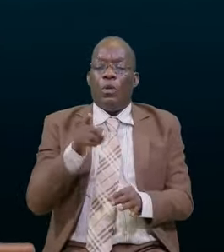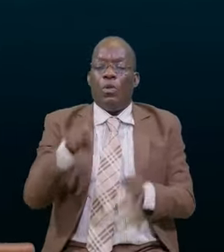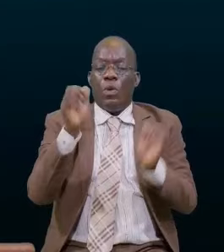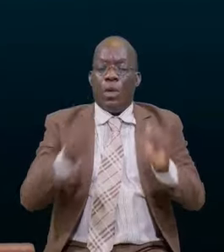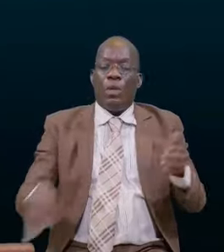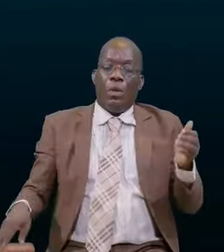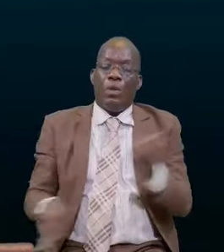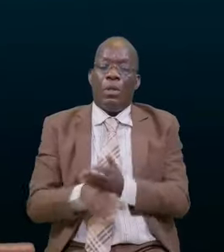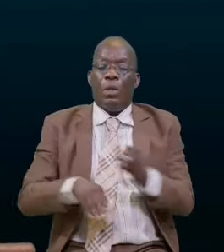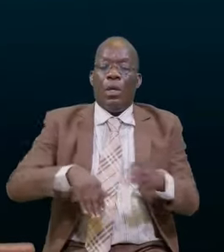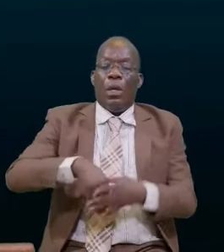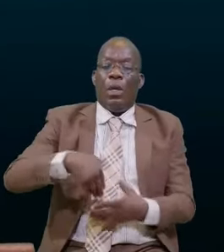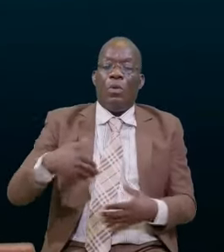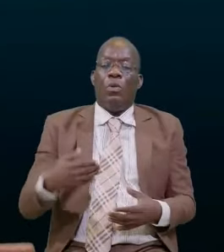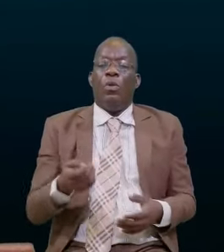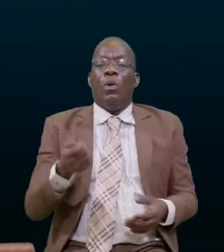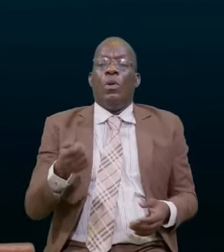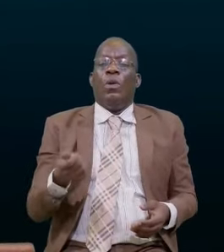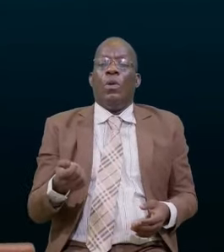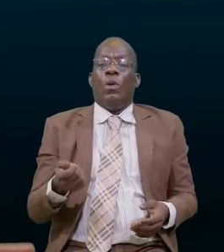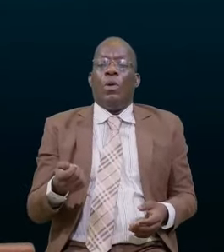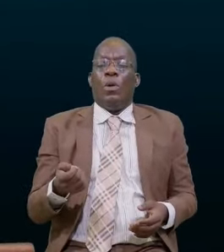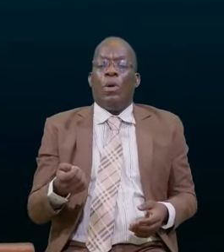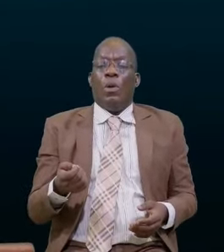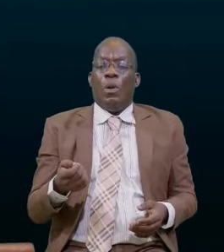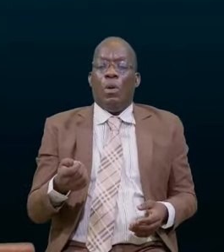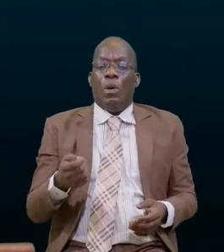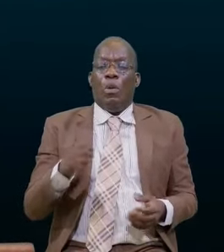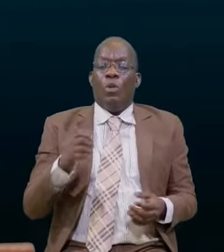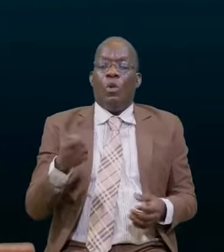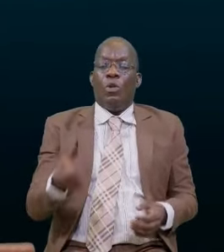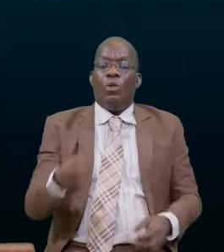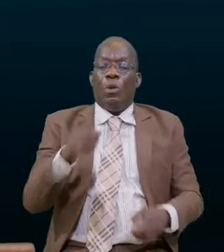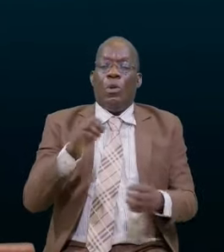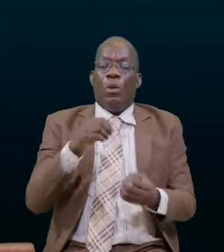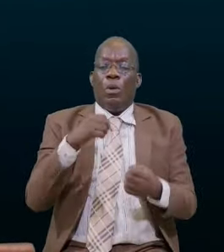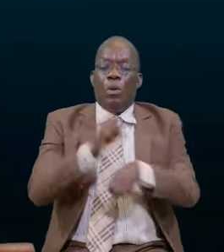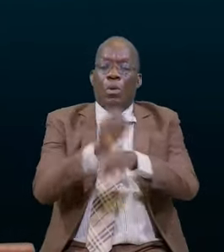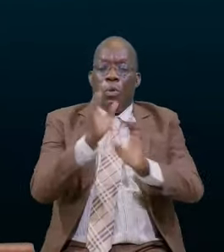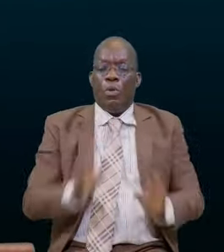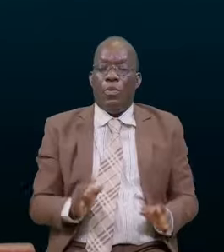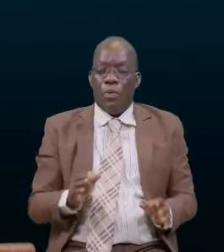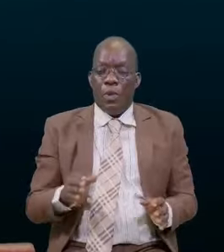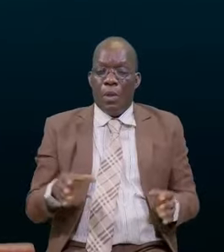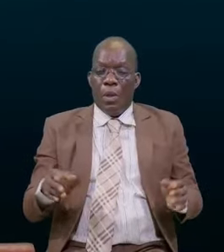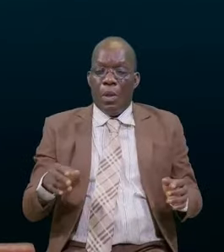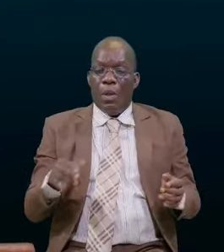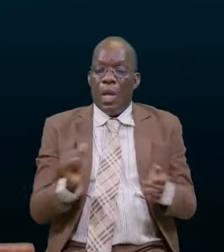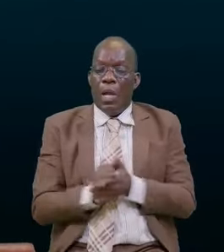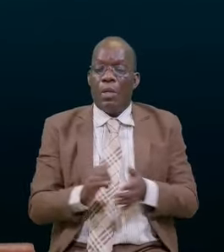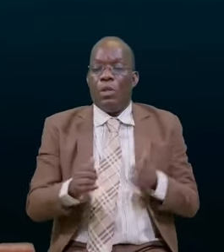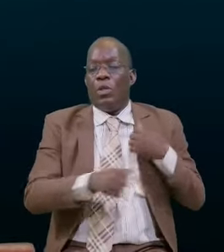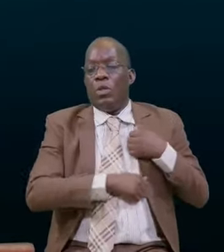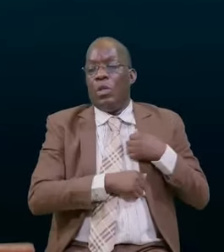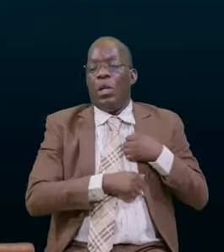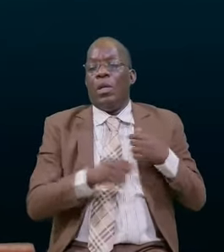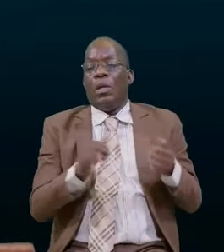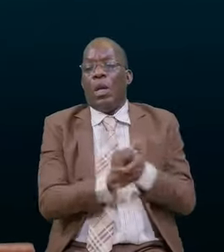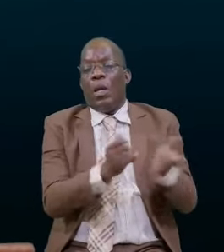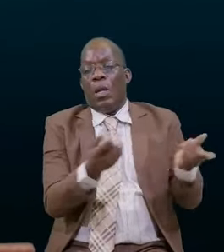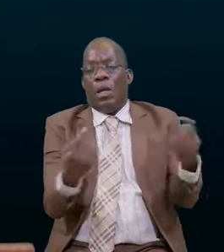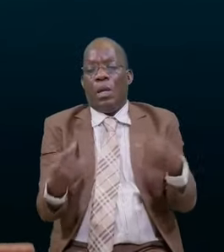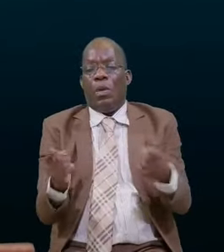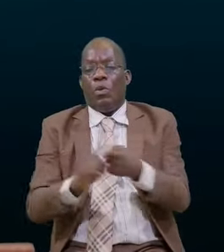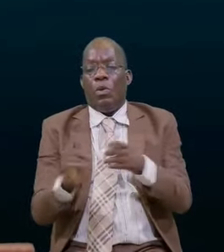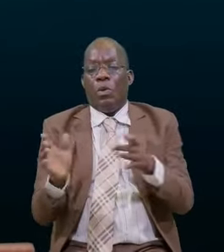Jesus said uh he told us about we are told about the of that man Centurion man who came to Jesus Christ and he said